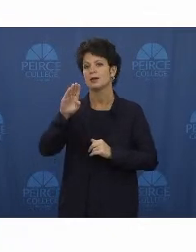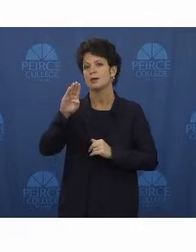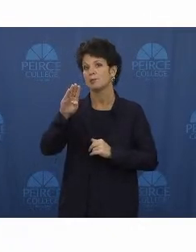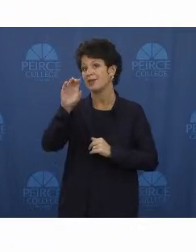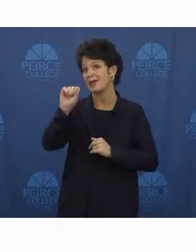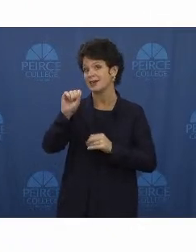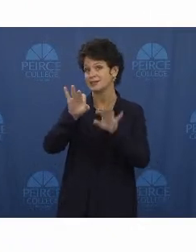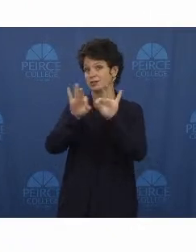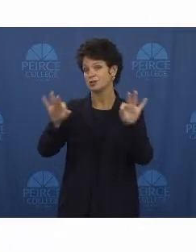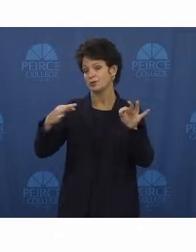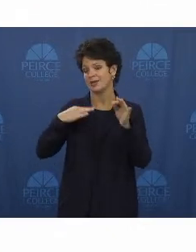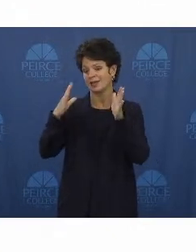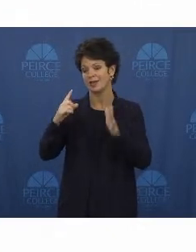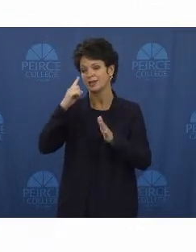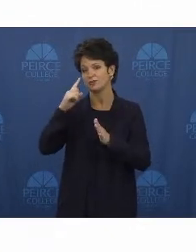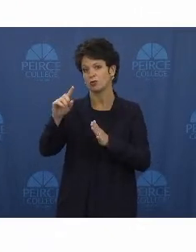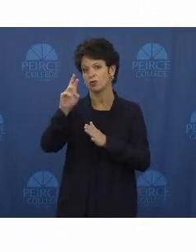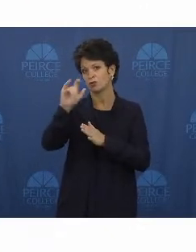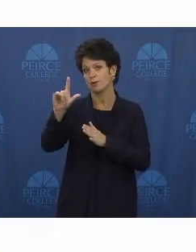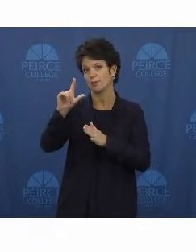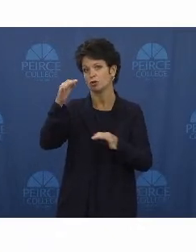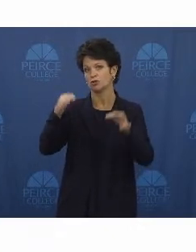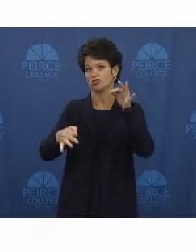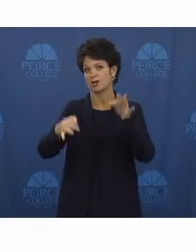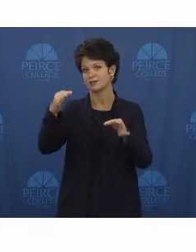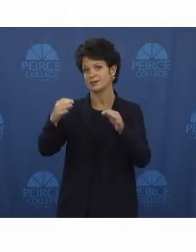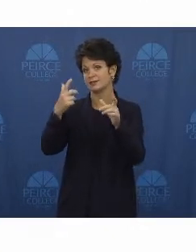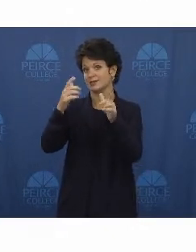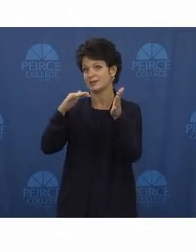of Science candidates for Criminal Justice Studies are